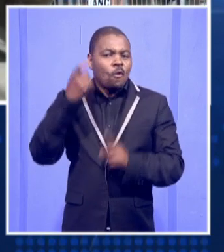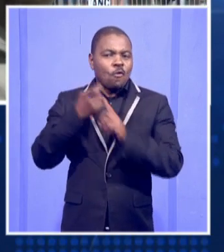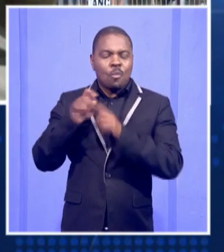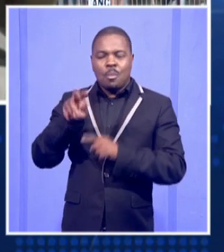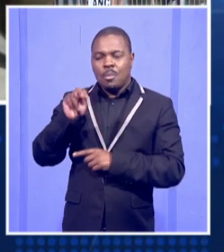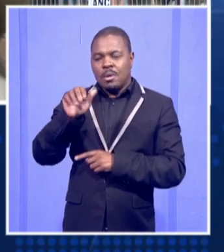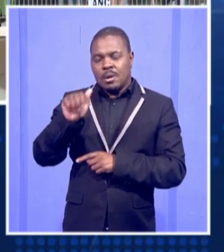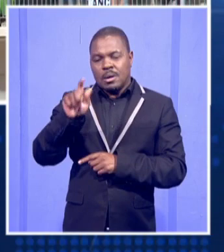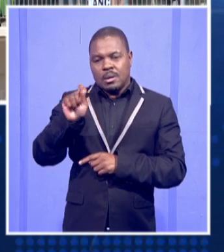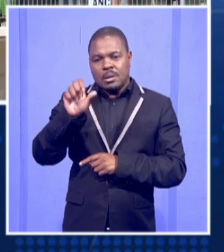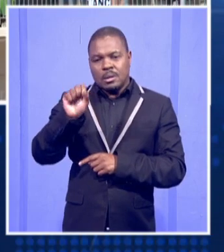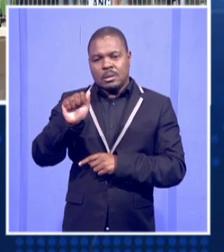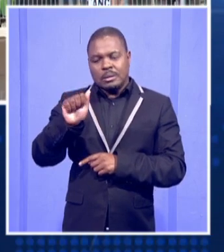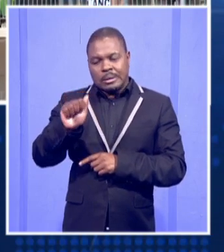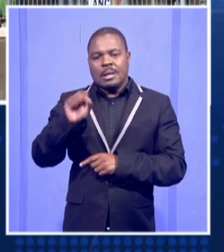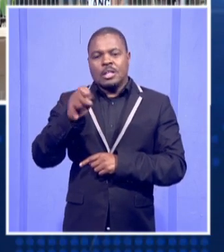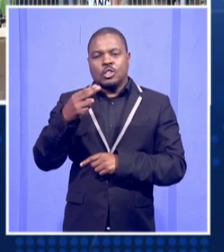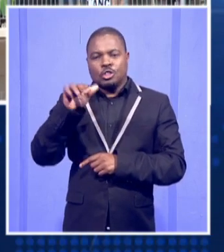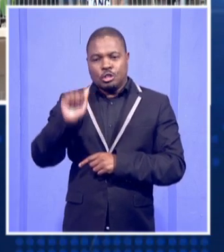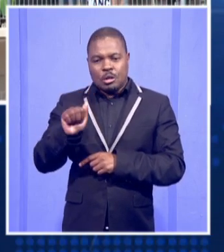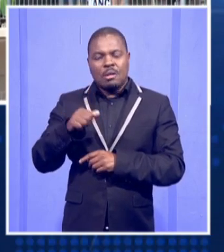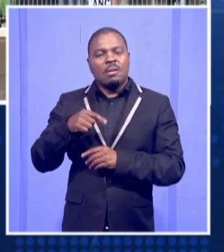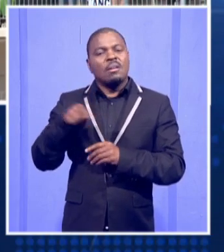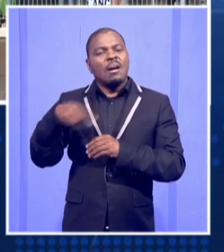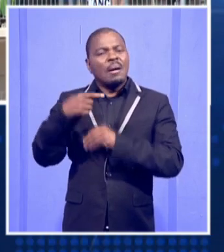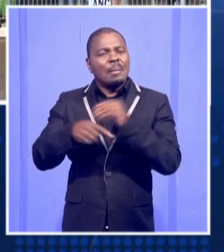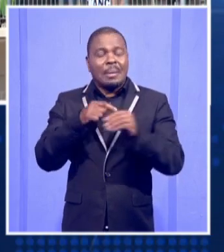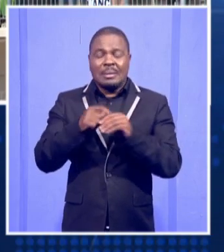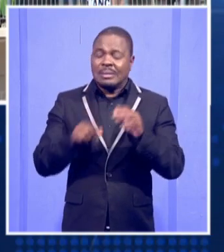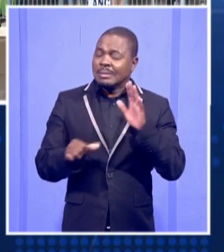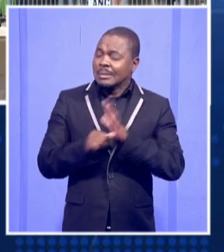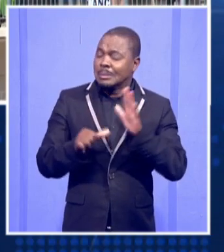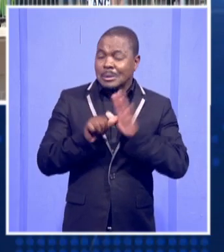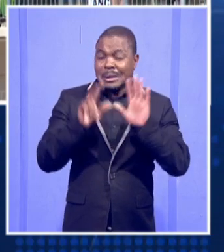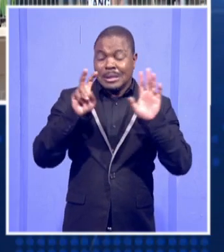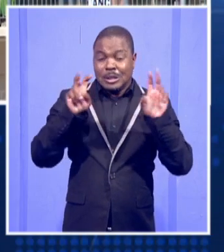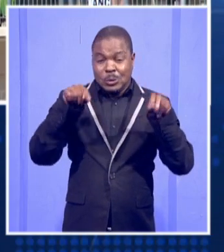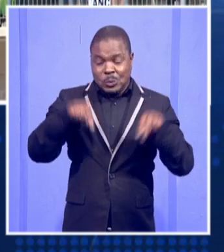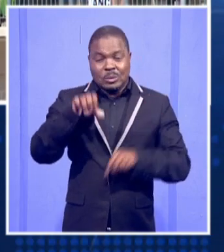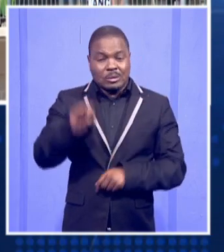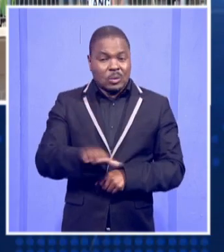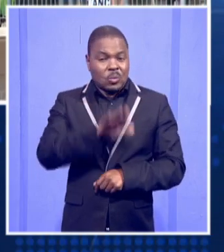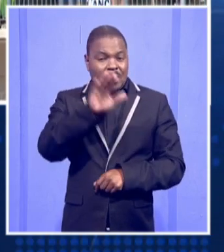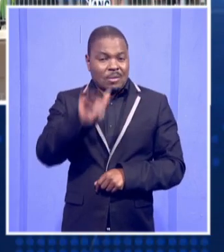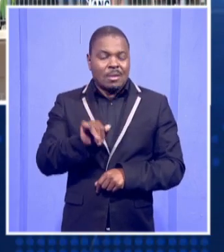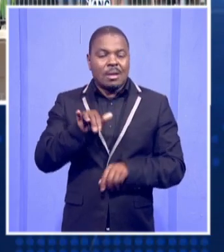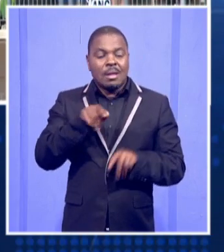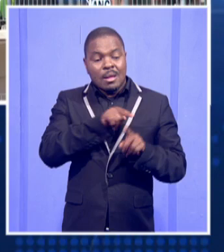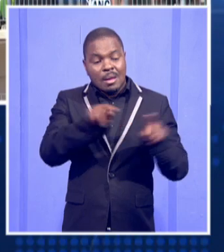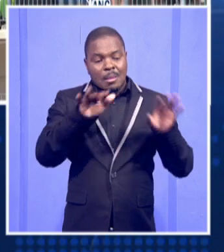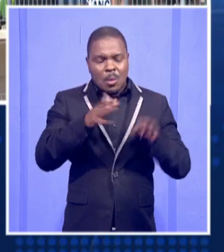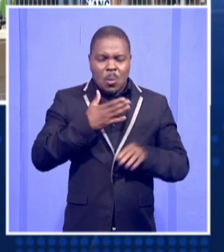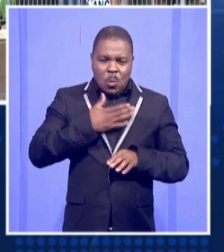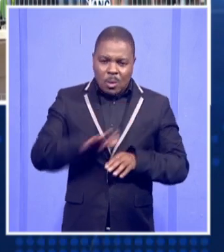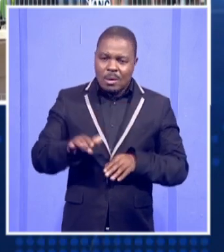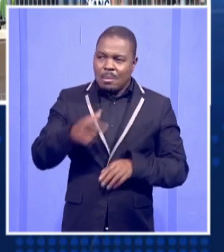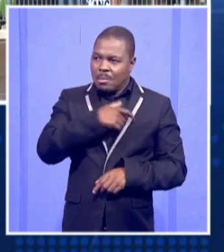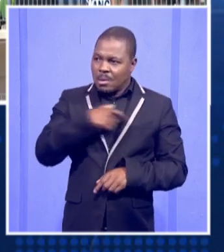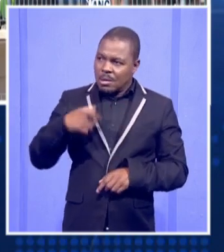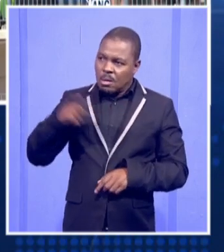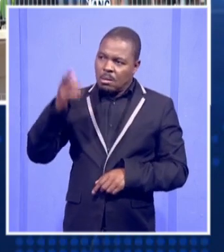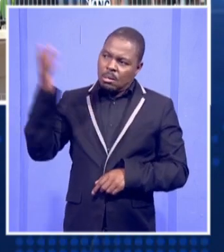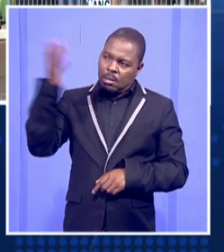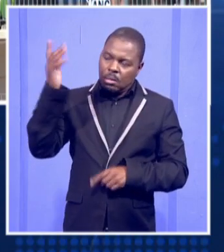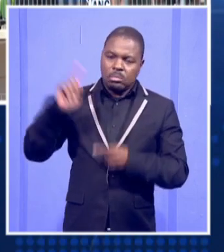throughout the course of this morning were, of course, around the bread and butter issues that people are facing that they expect the president to be tackling in his speech, as well